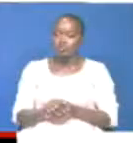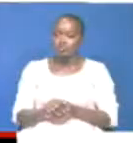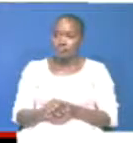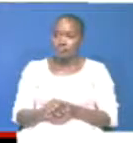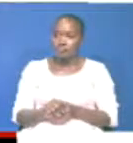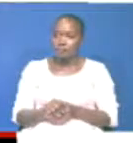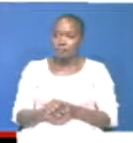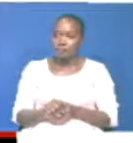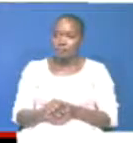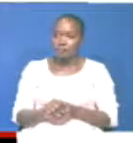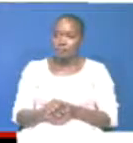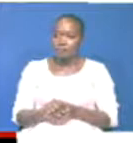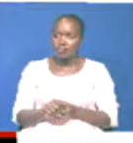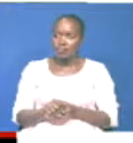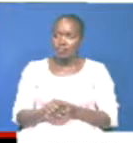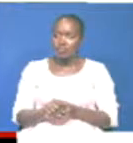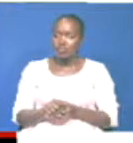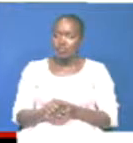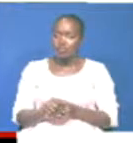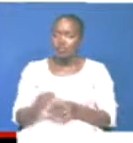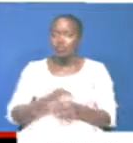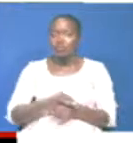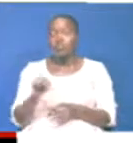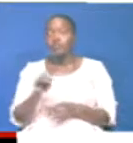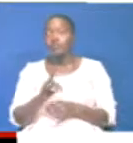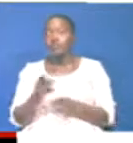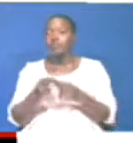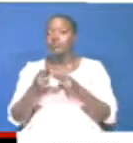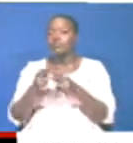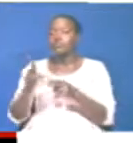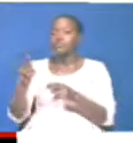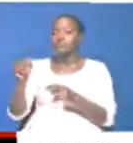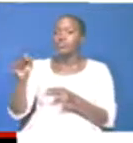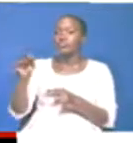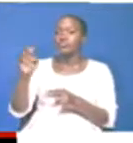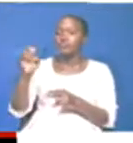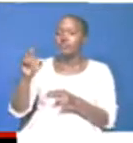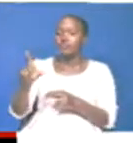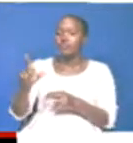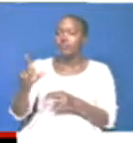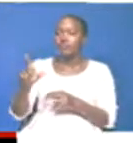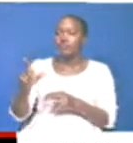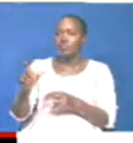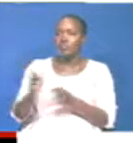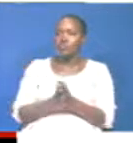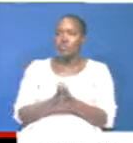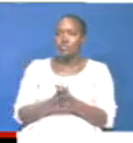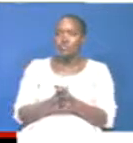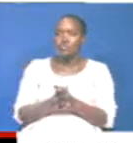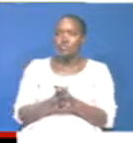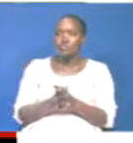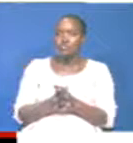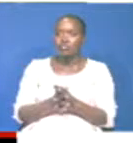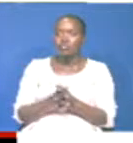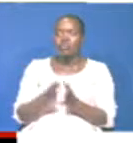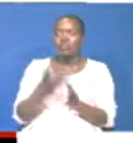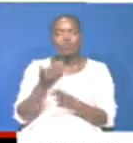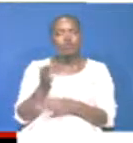A very good day to you. My name is Daniel Wahome, and welcome to this edition of The Living Legends. And I'd like to go